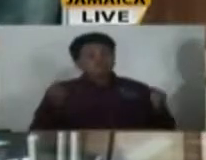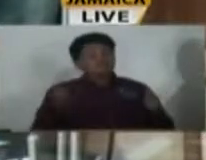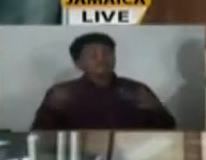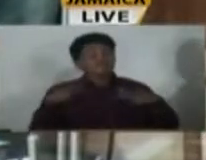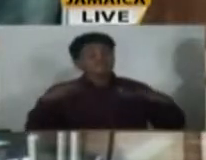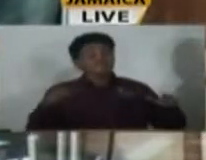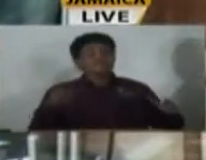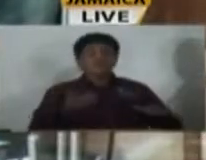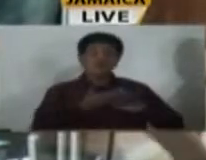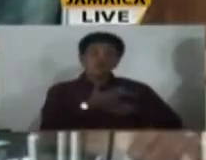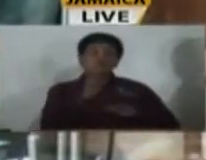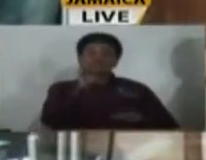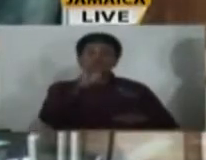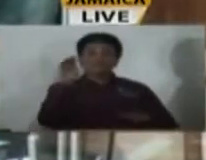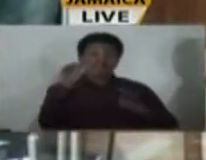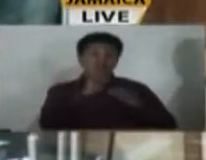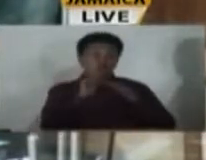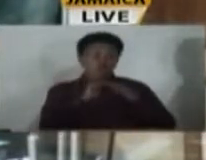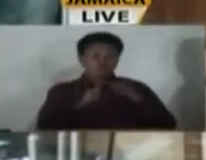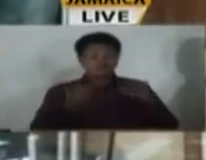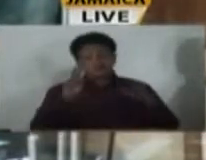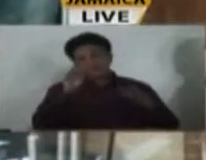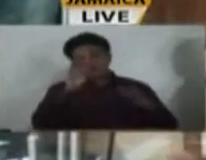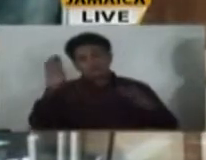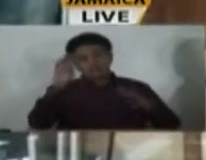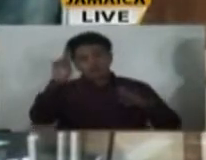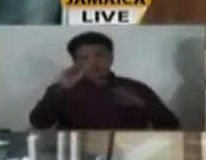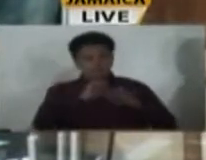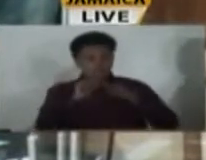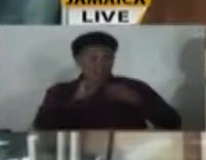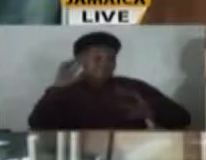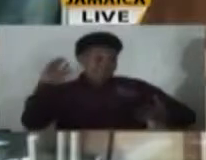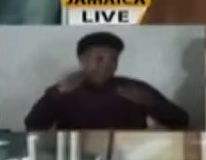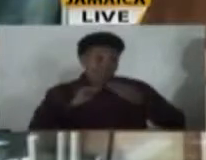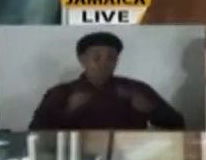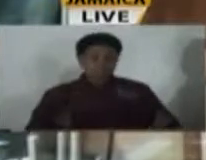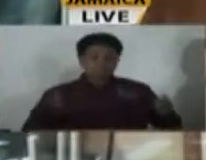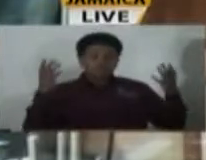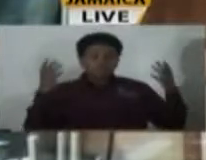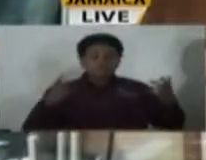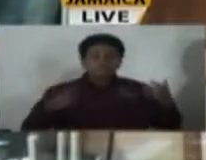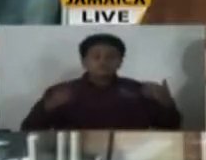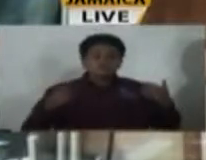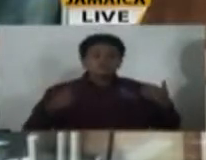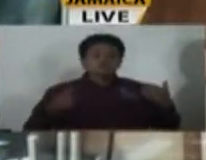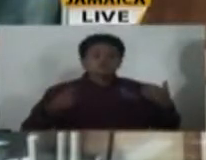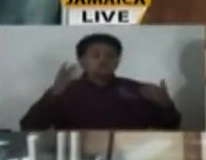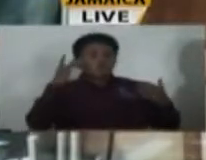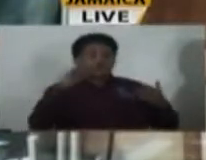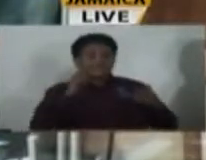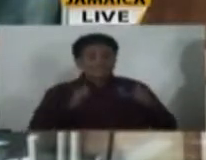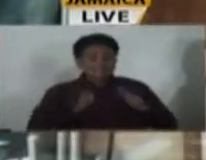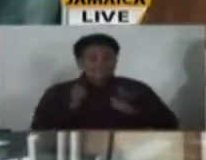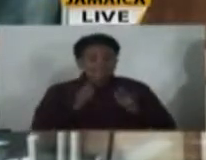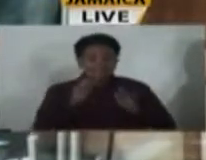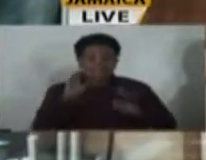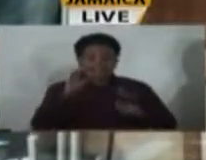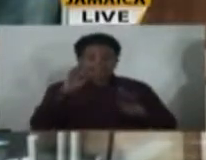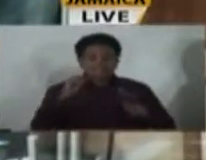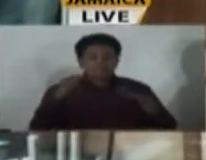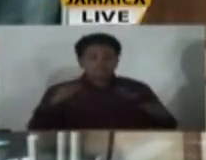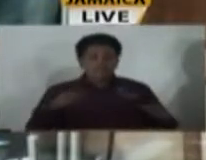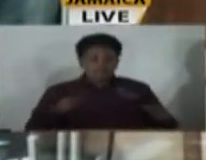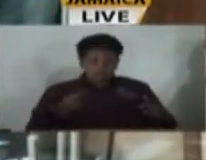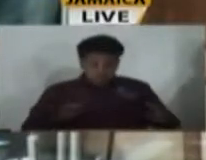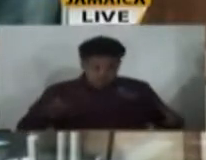over $2 billion US in aggregate, due to the eagerness of casino gaming resorts to